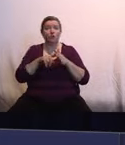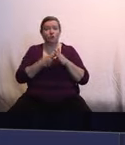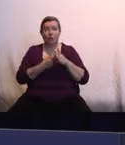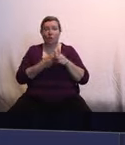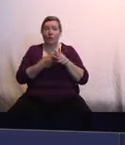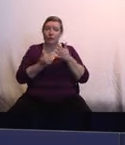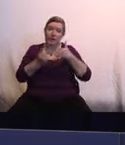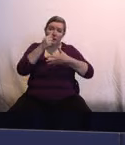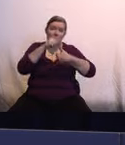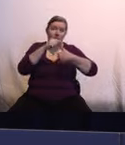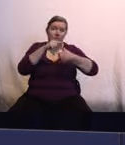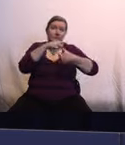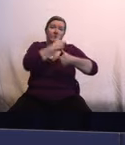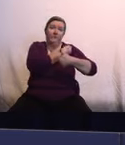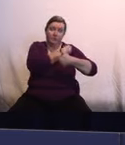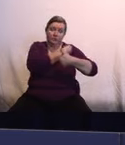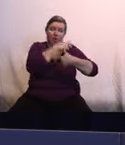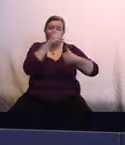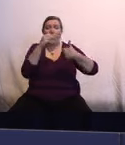and a booster shot.